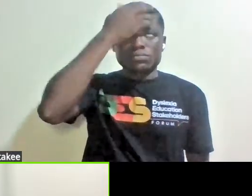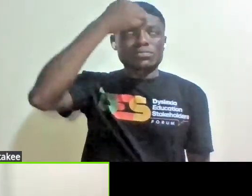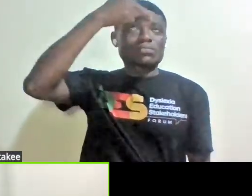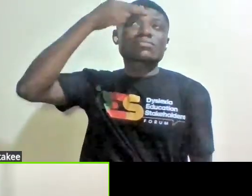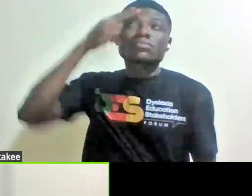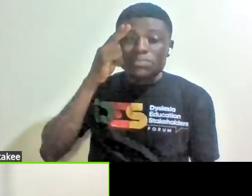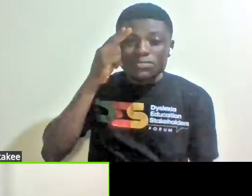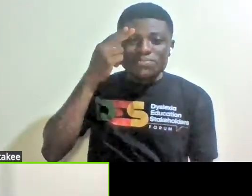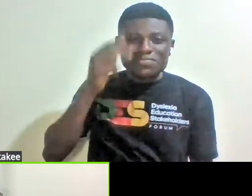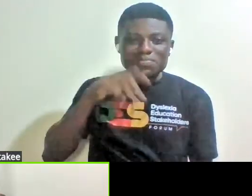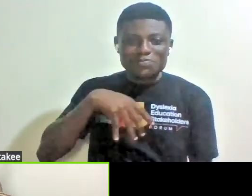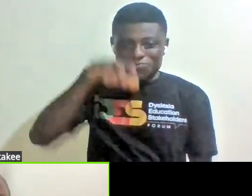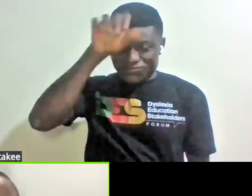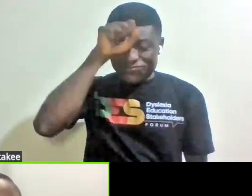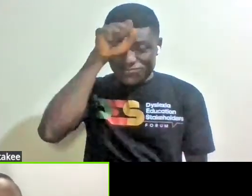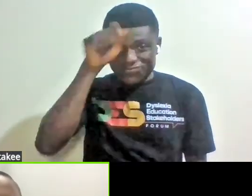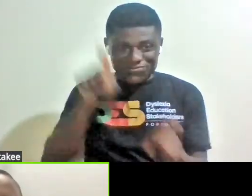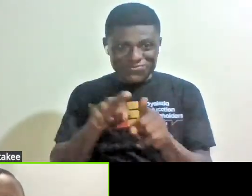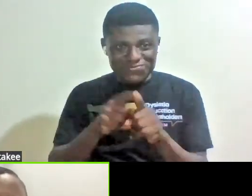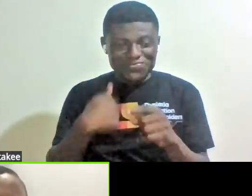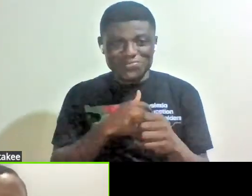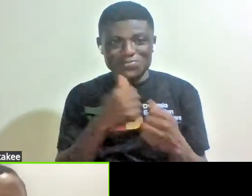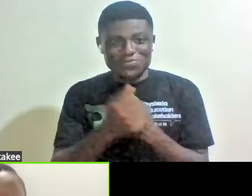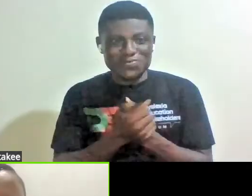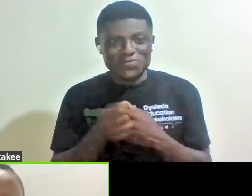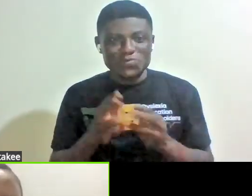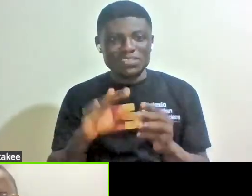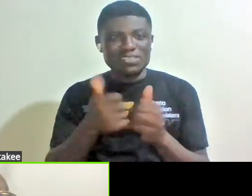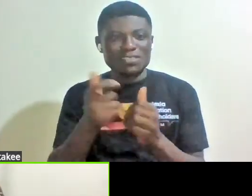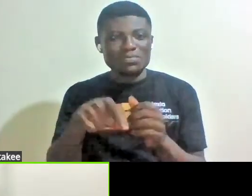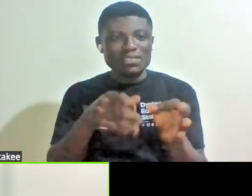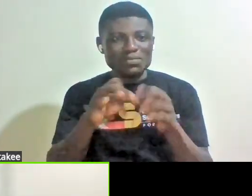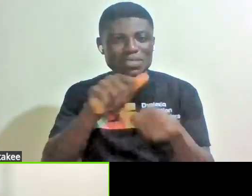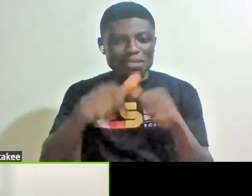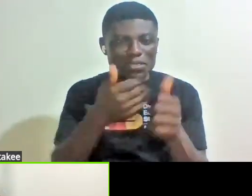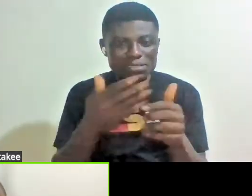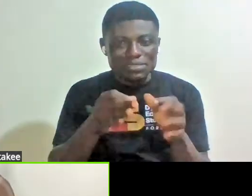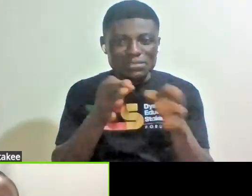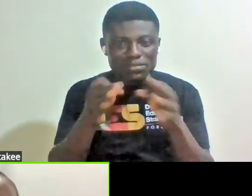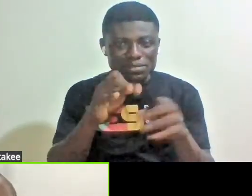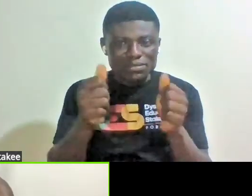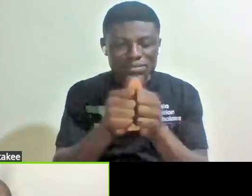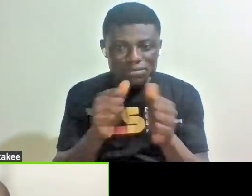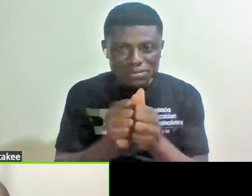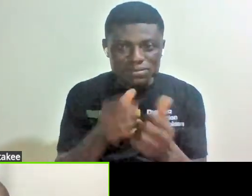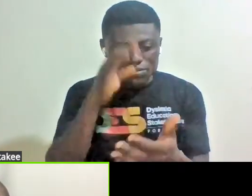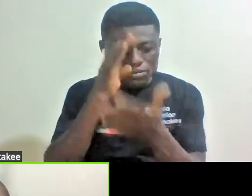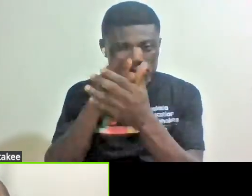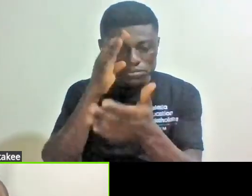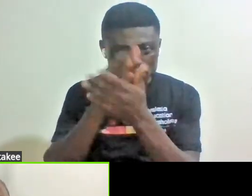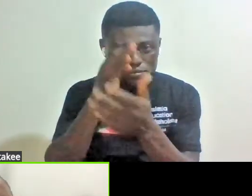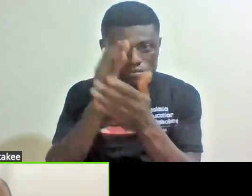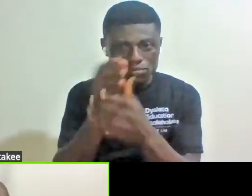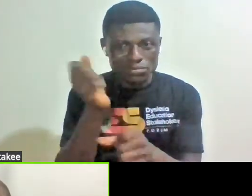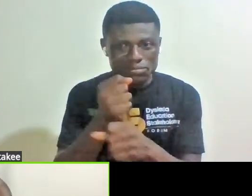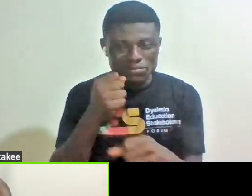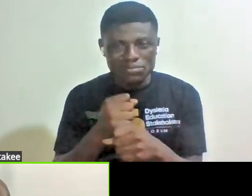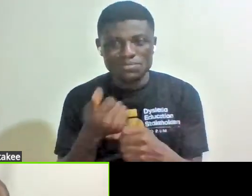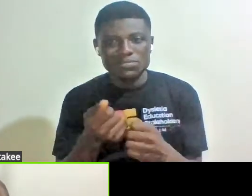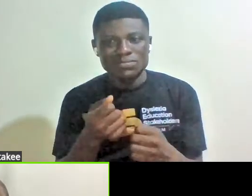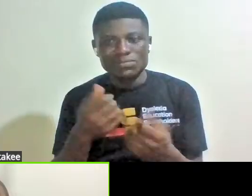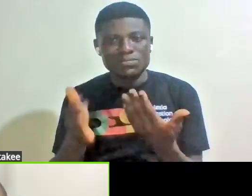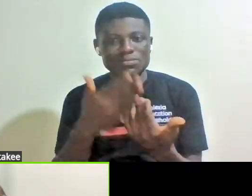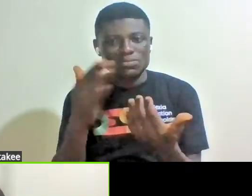presentation. And I really did love the way you gave the definitions, especially with the imagery as well. I think it made it really easy